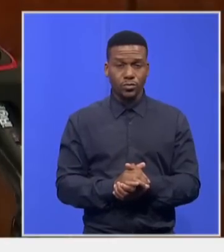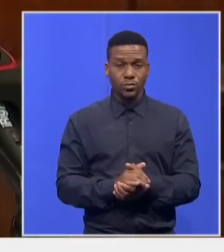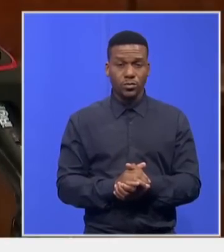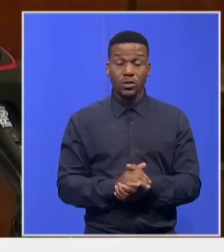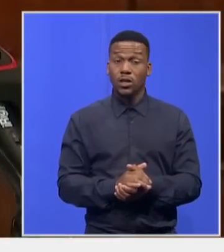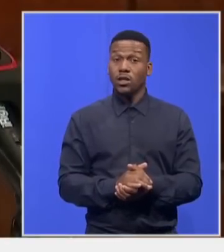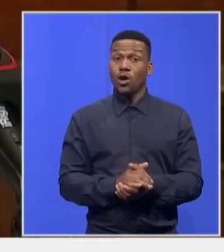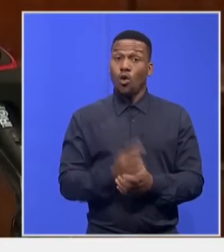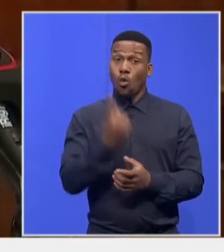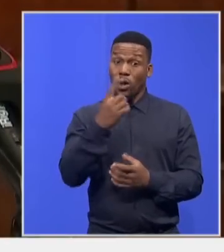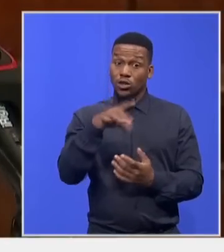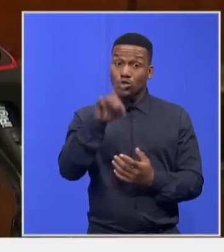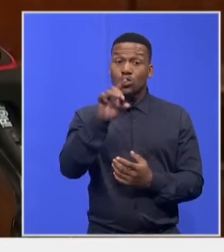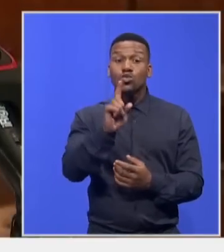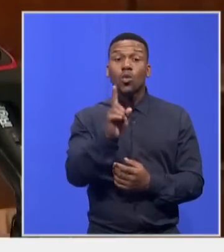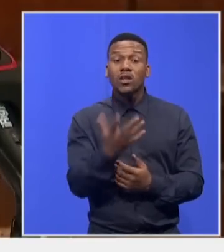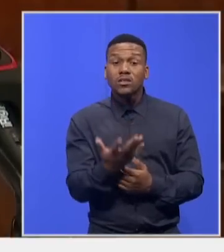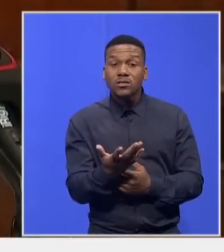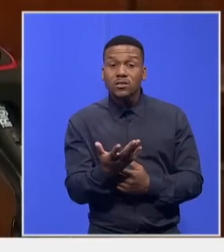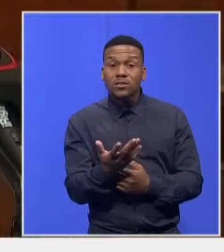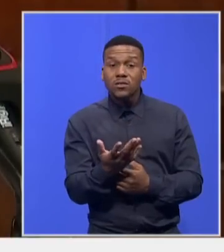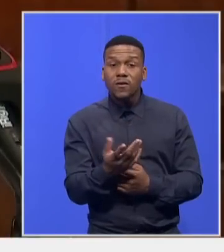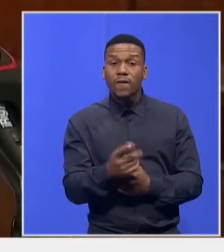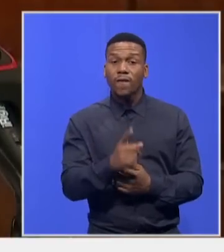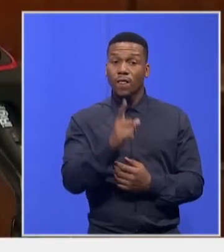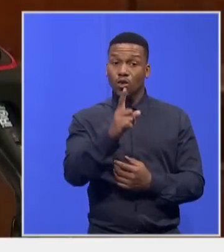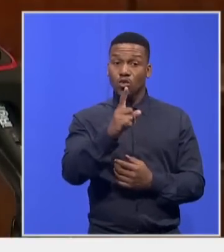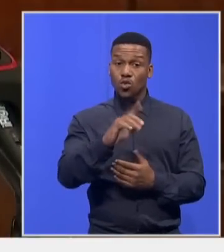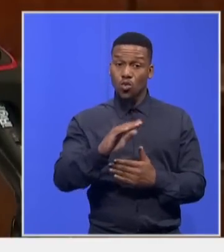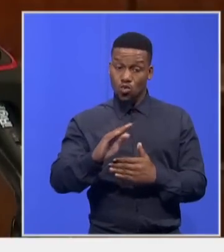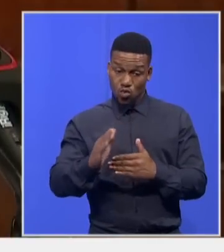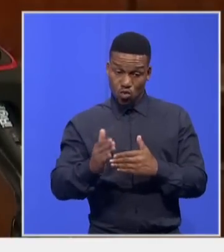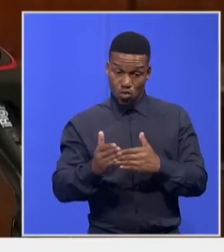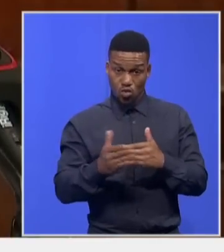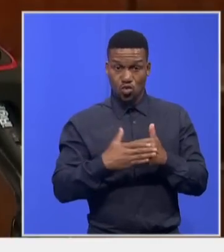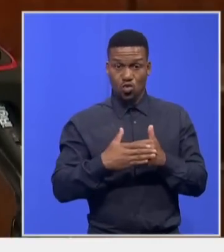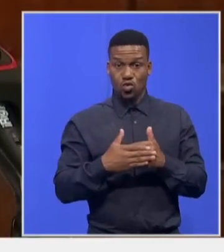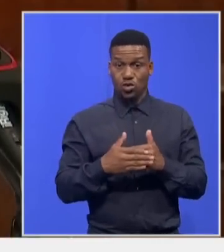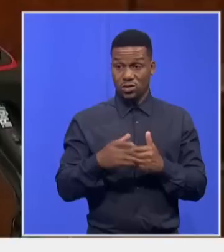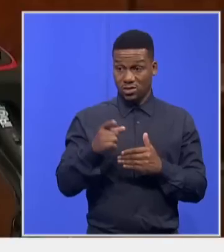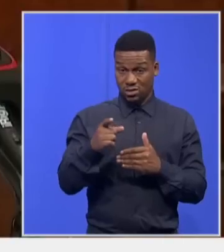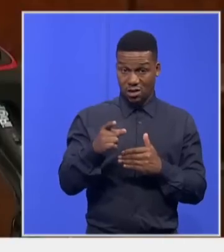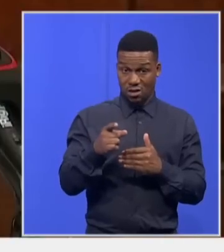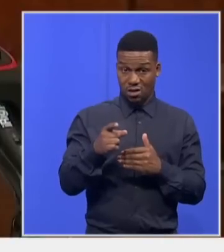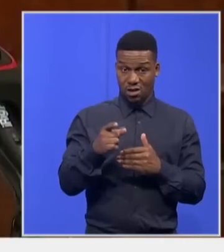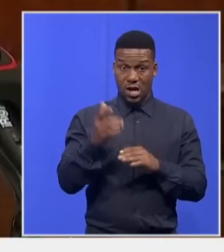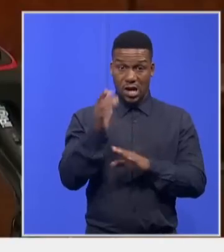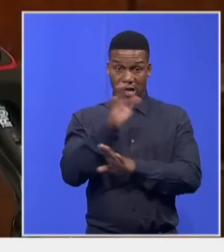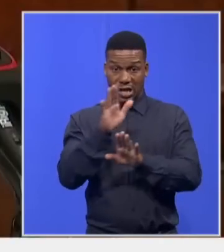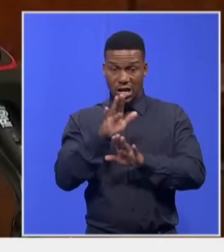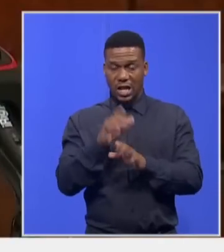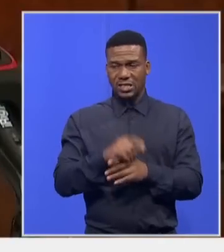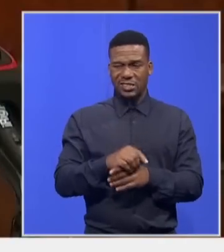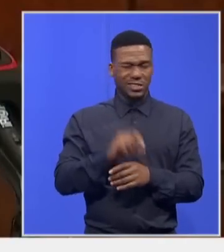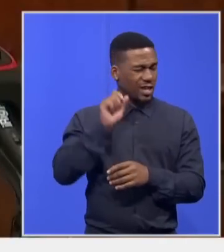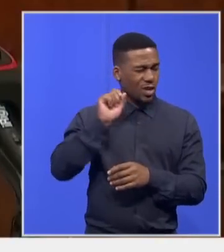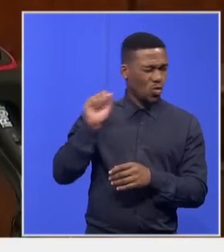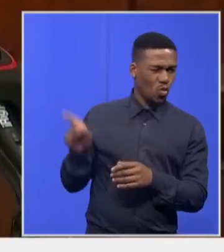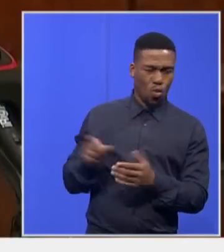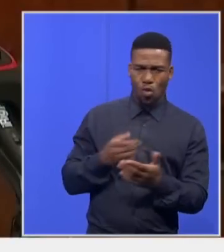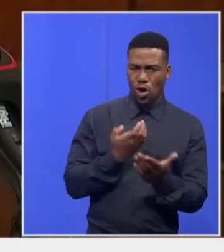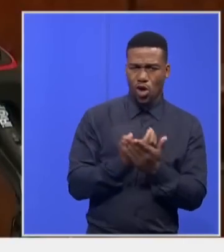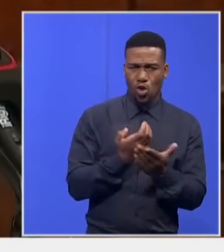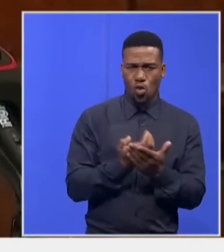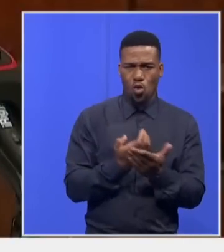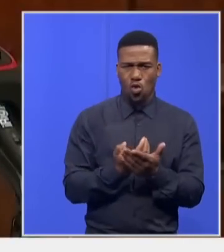those choices is, do you close at the current rate, undermine the ability of the economy to recover, exacerbate the